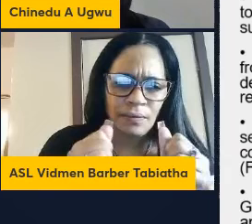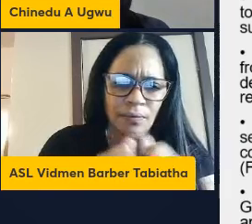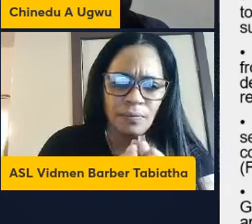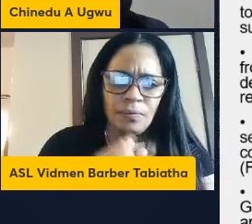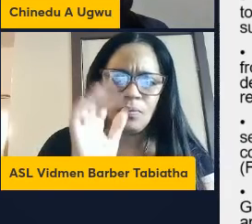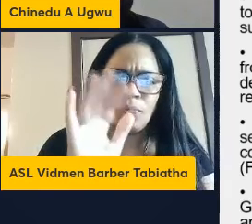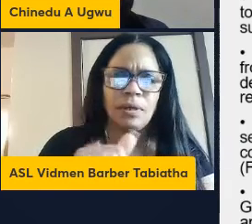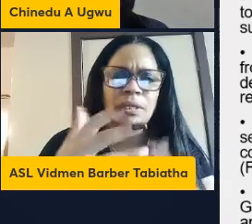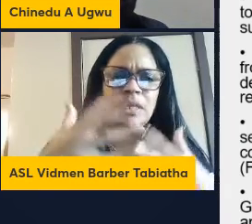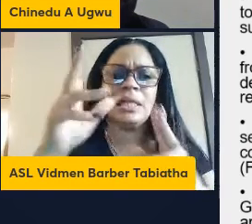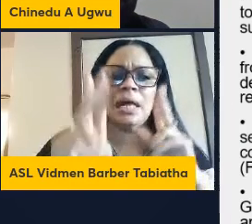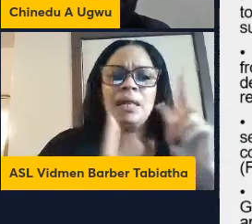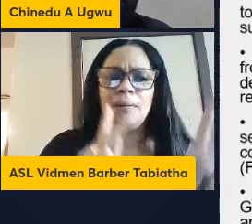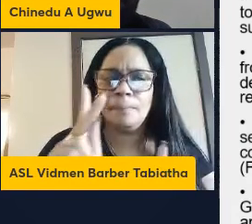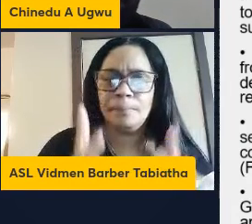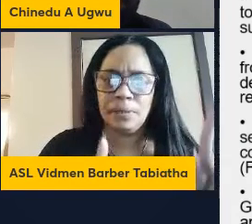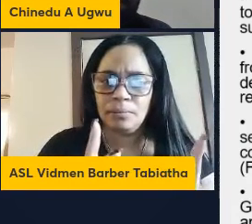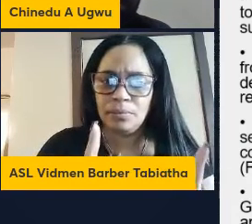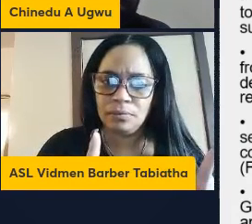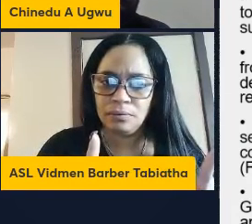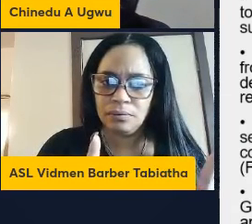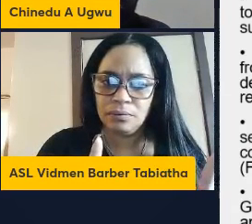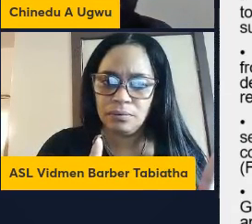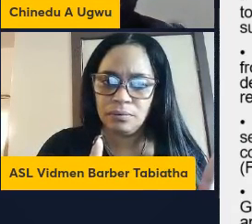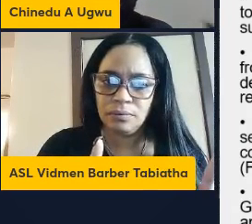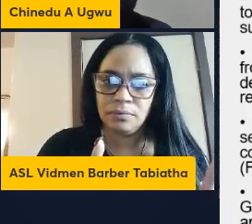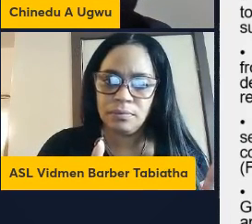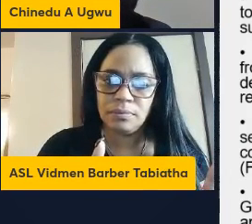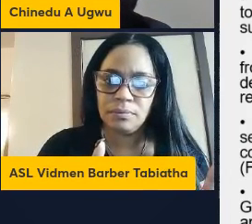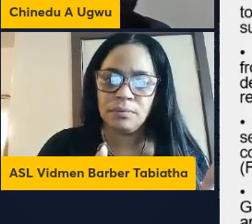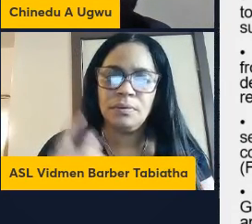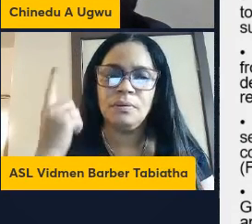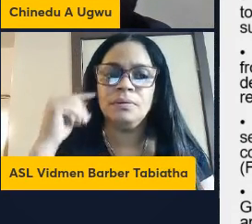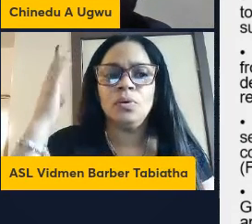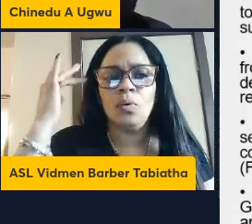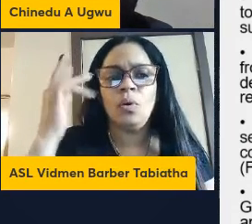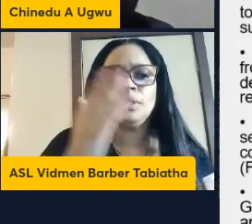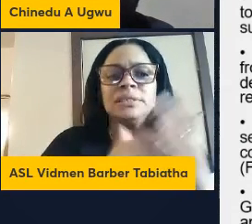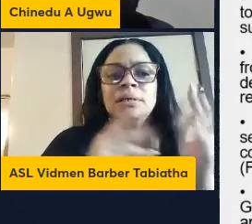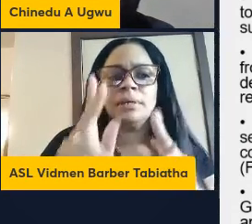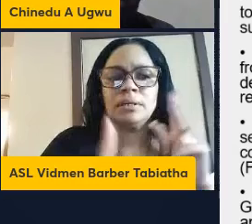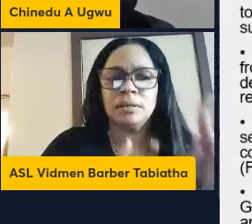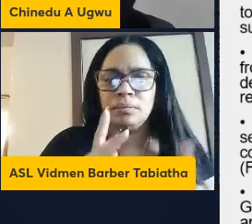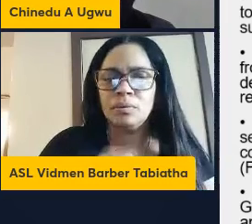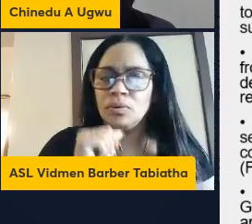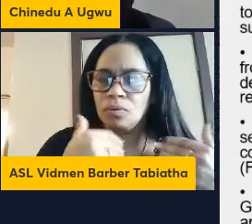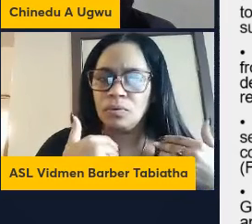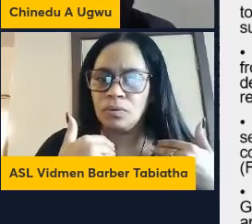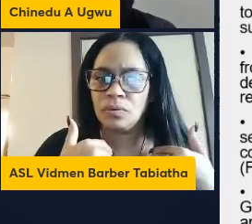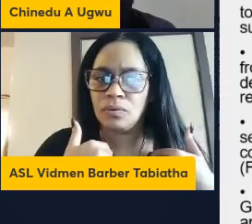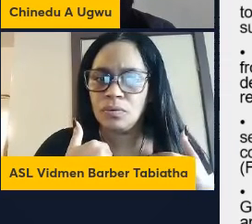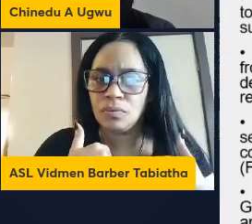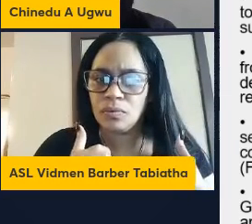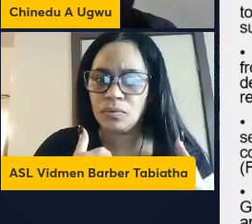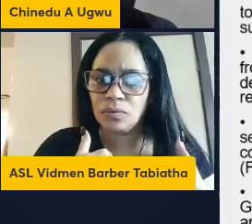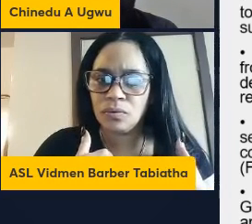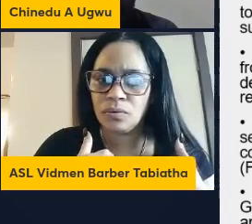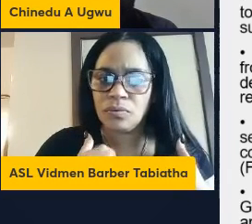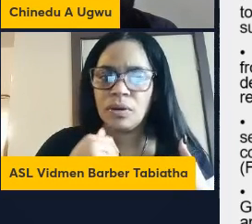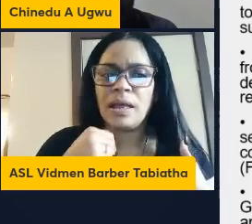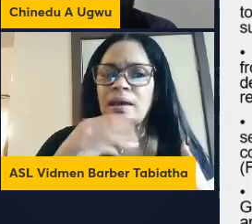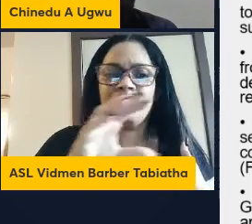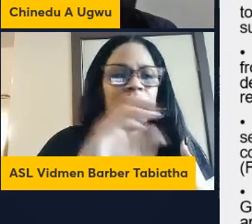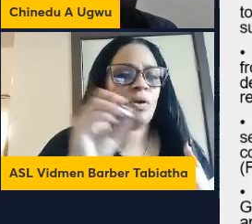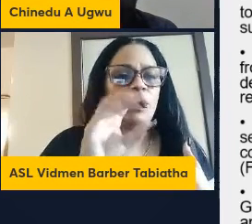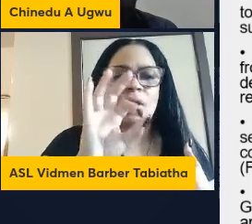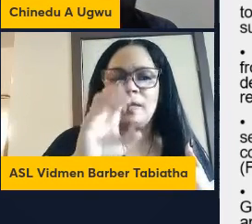in Lassa fever to Lassa fever in this endemic region in Nigeria, because some of this contact, have not, we have no history of Lassa fever, no